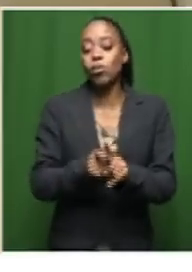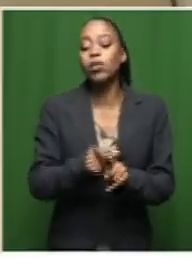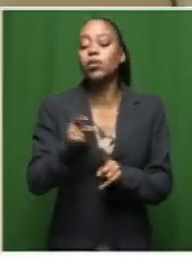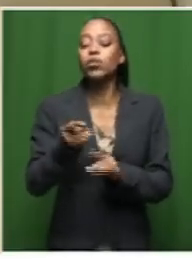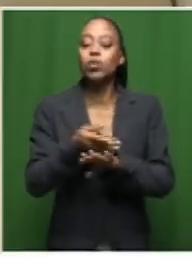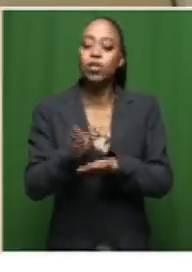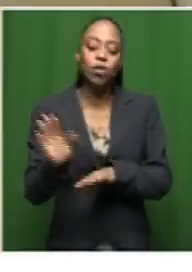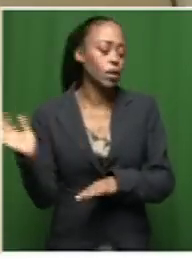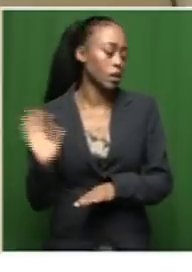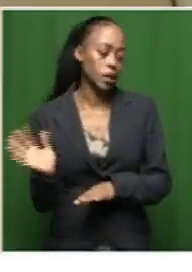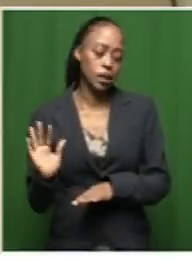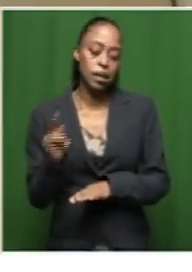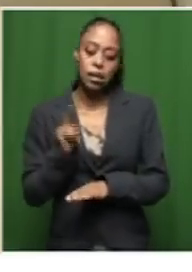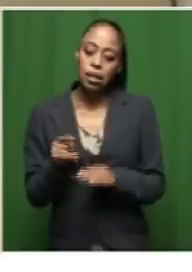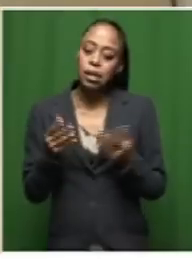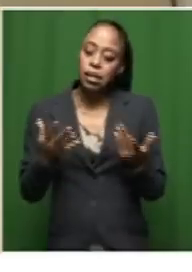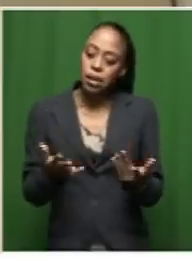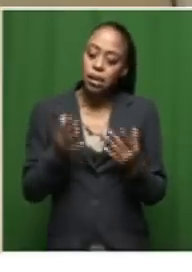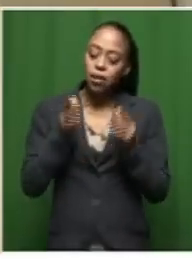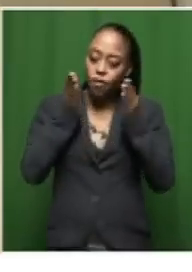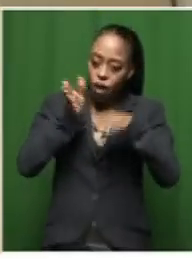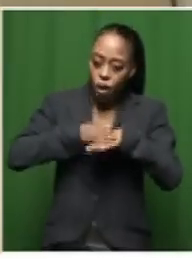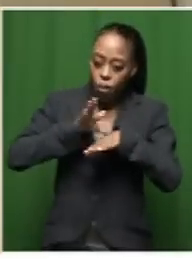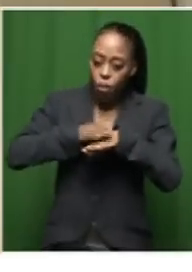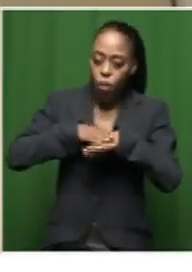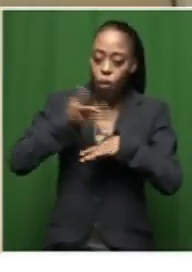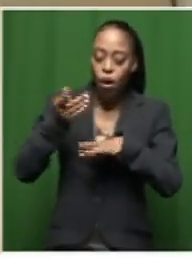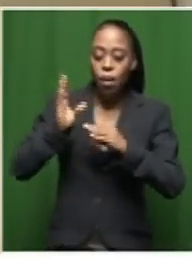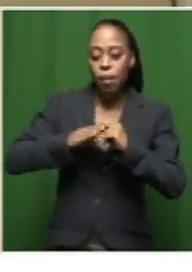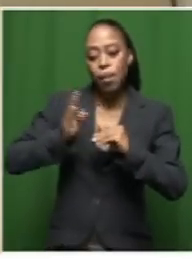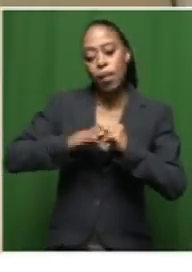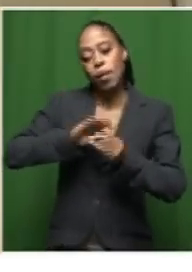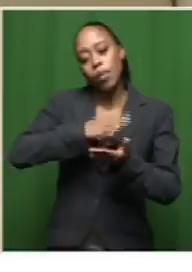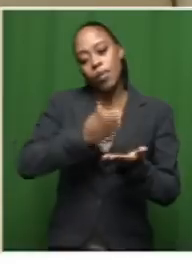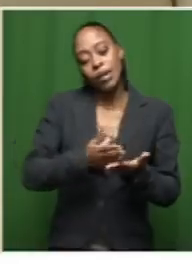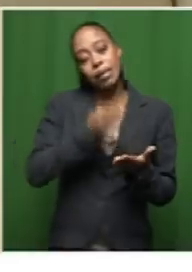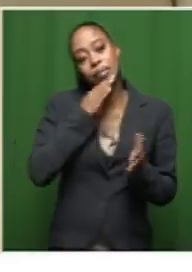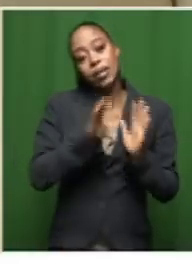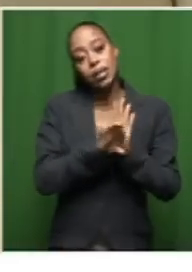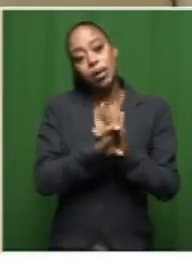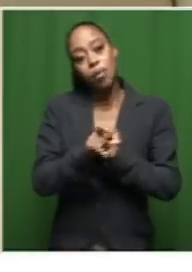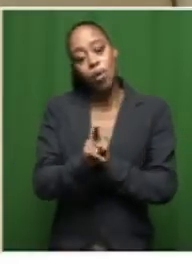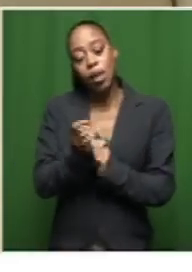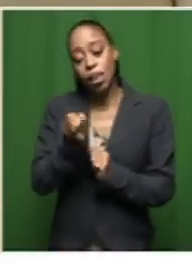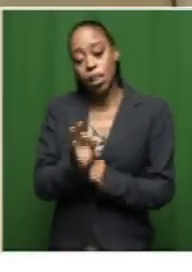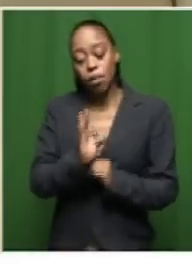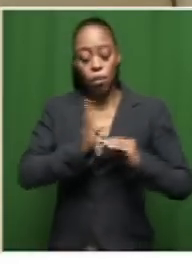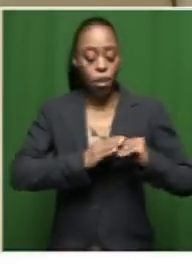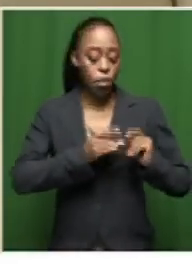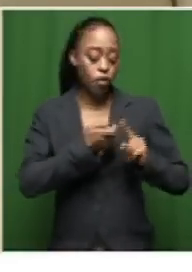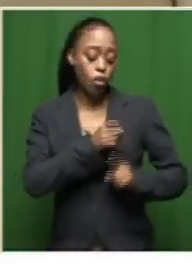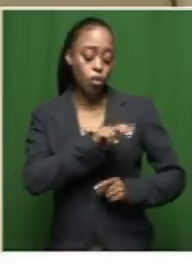day that you got divorced. It actually has to do with your entire membership in a fund. So if you are a member